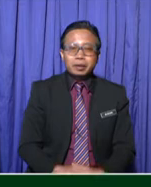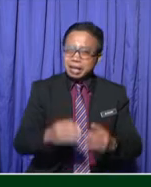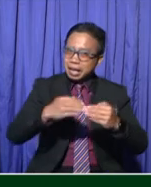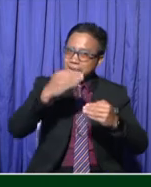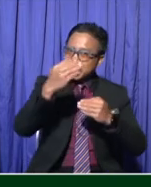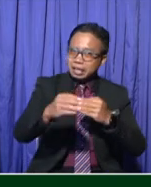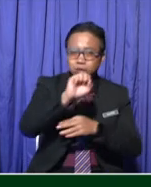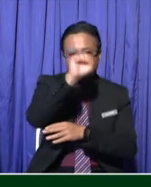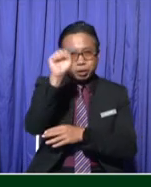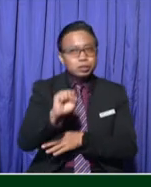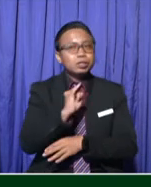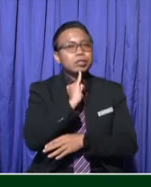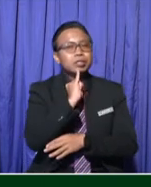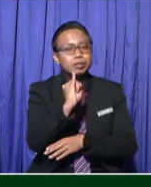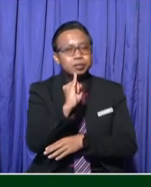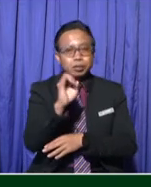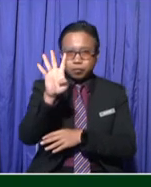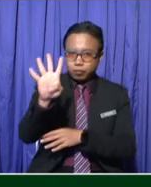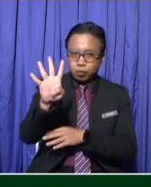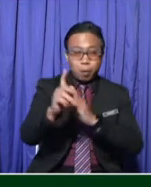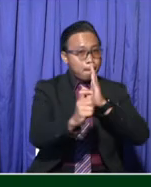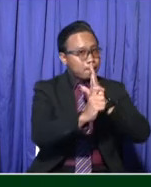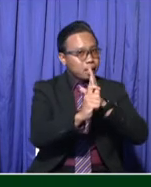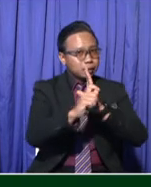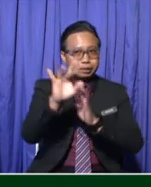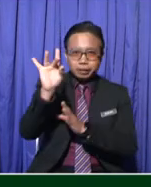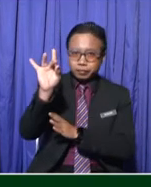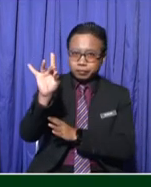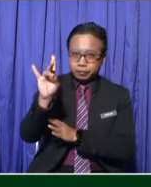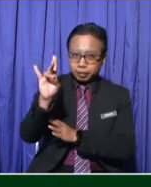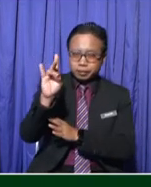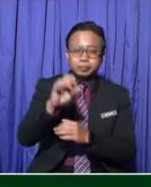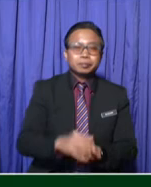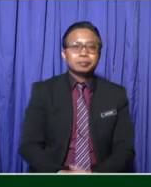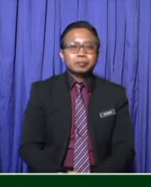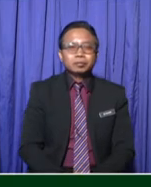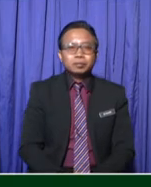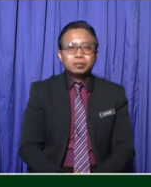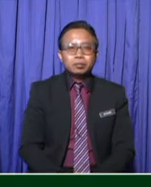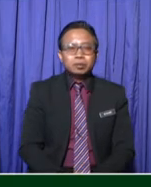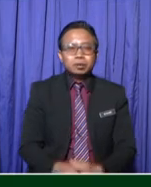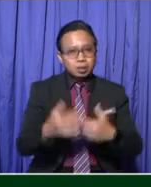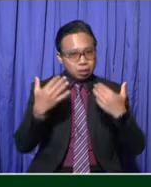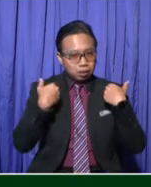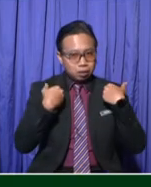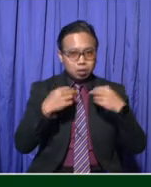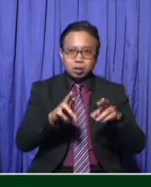Next question is 4 plus 7. Do you have a ruler with